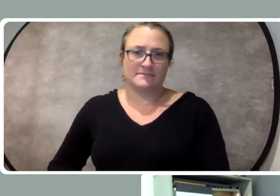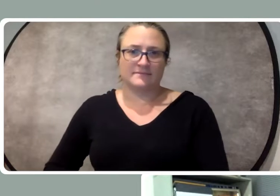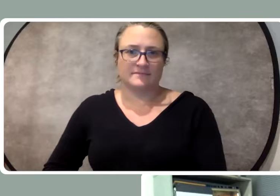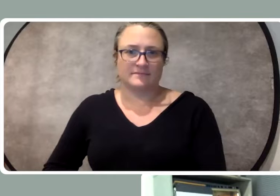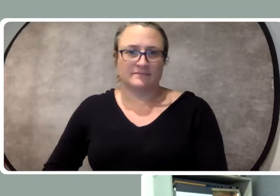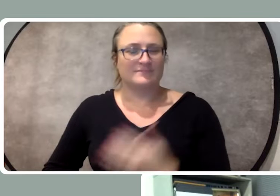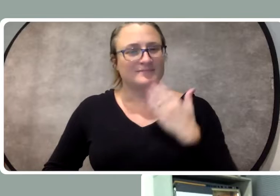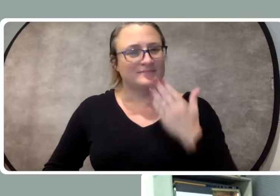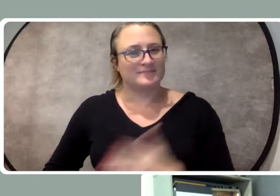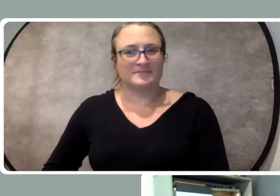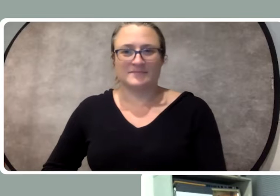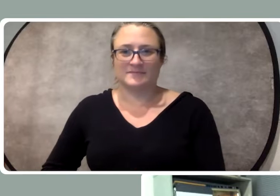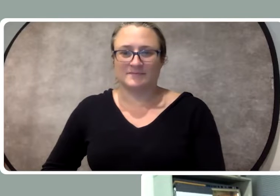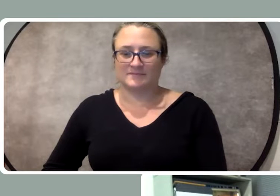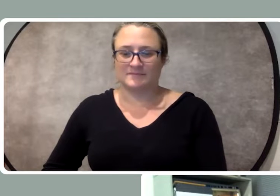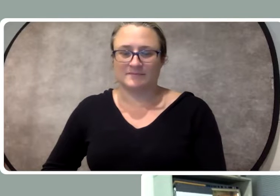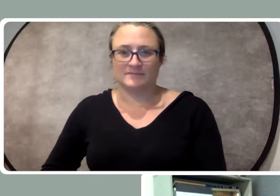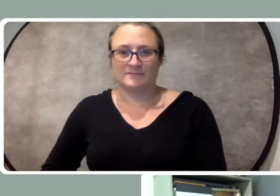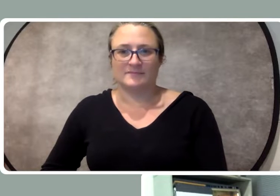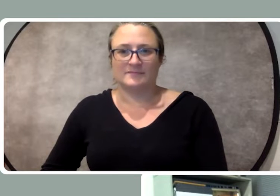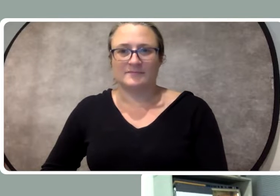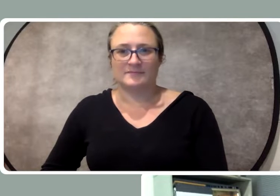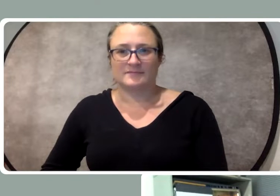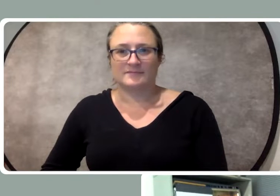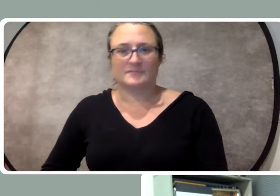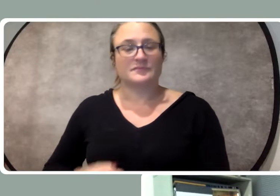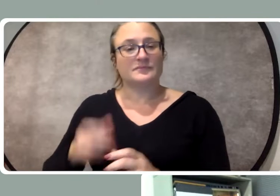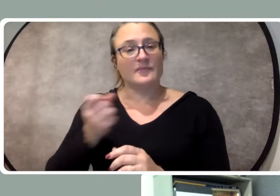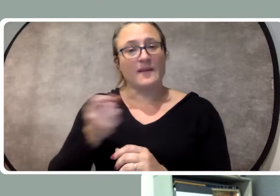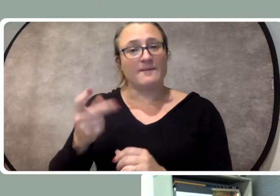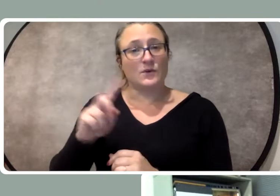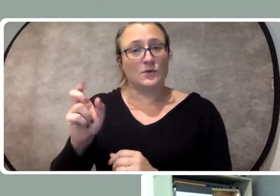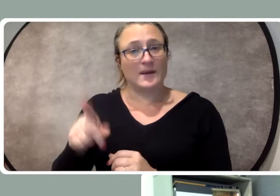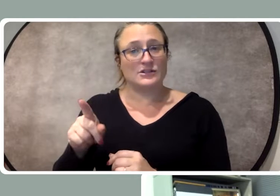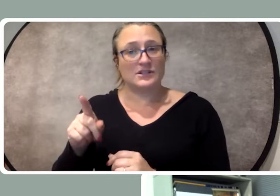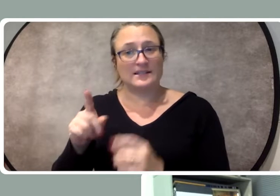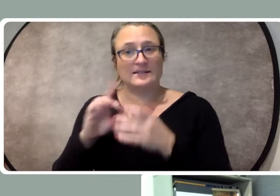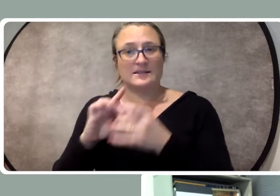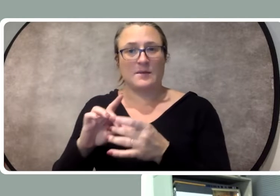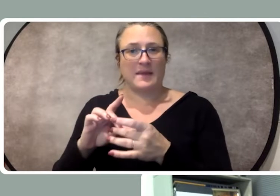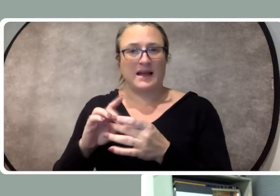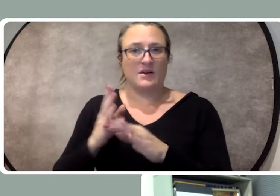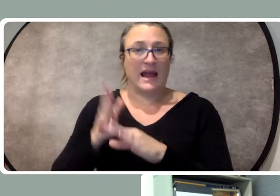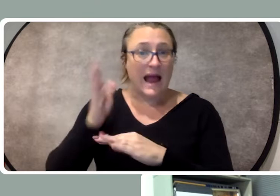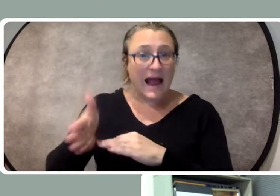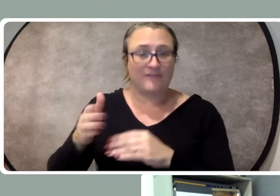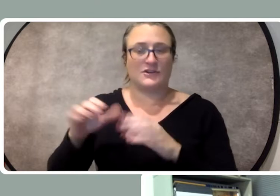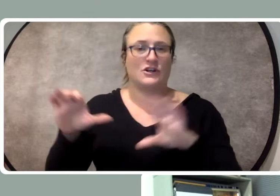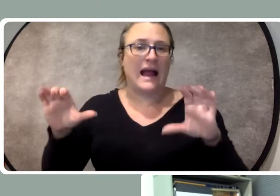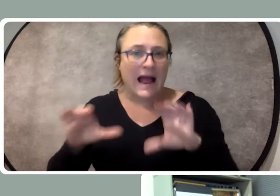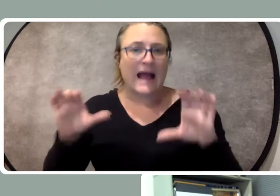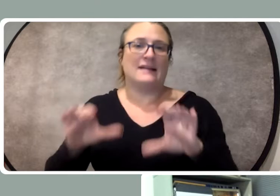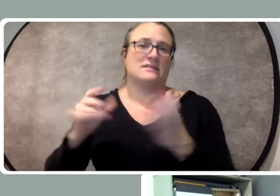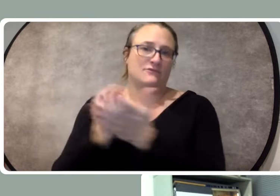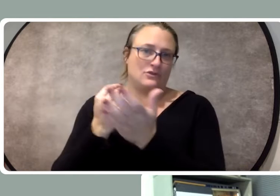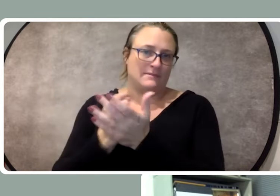Thanks for addressing that. So there's a couple of questions about the period after active treatment. The